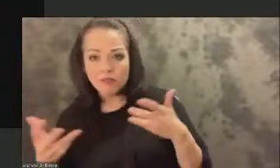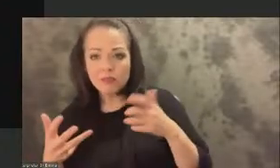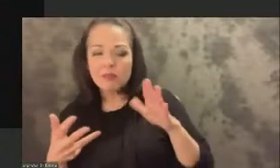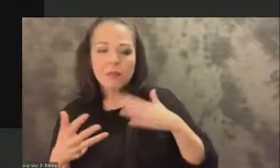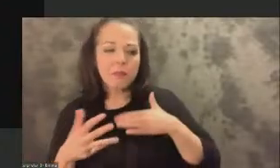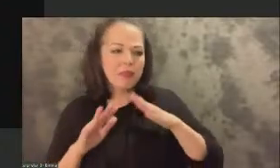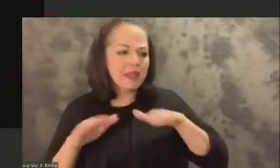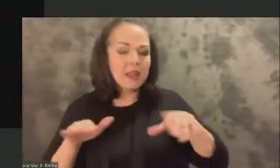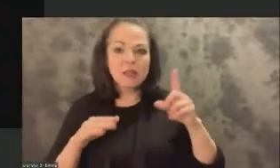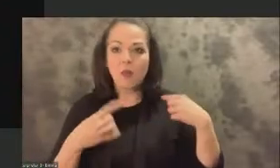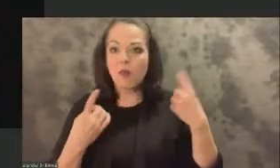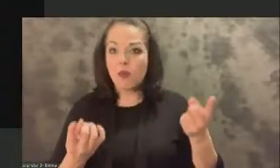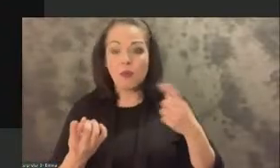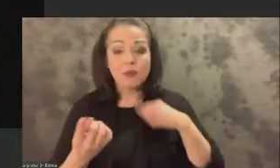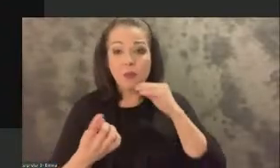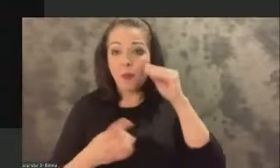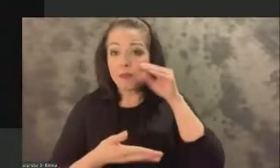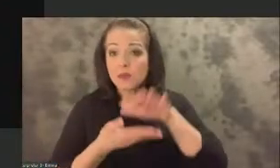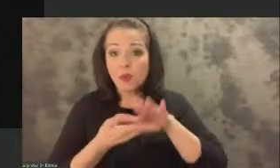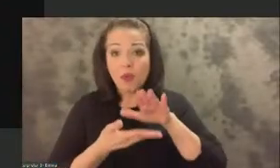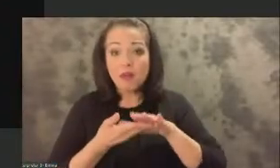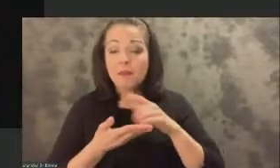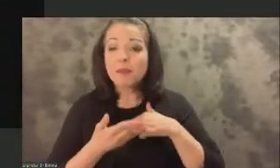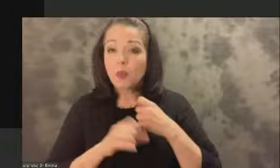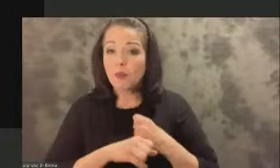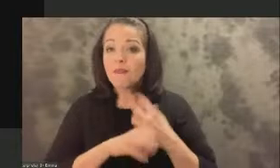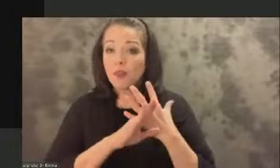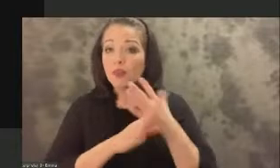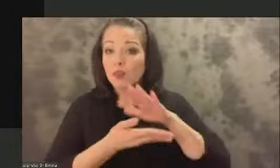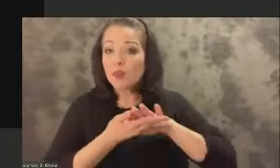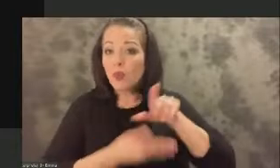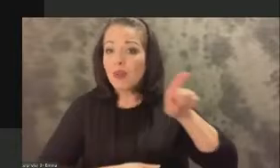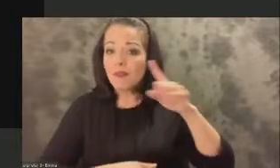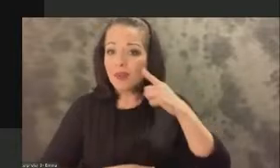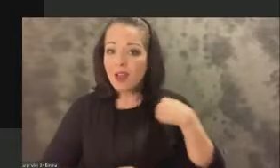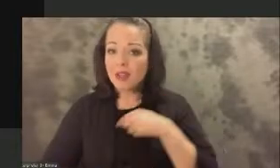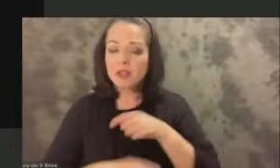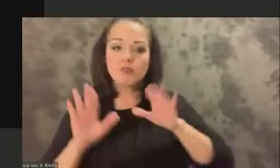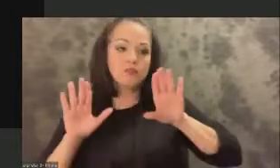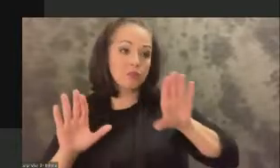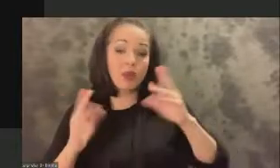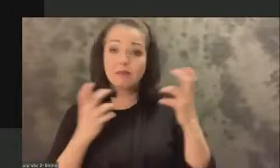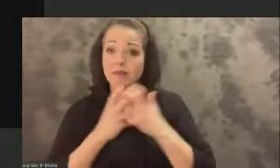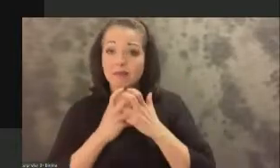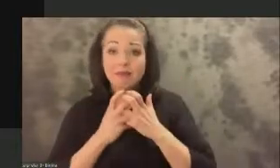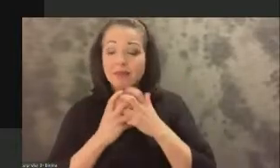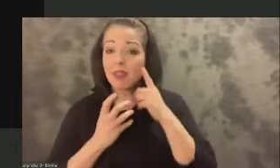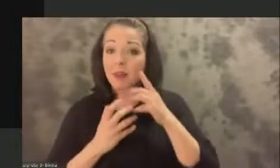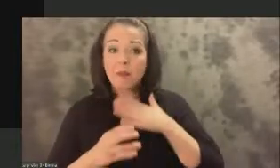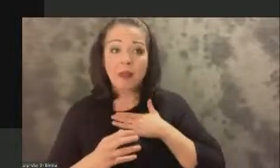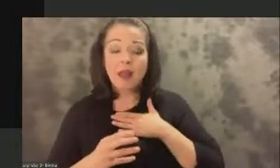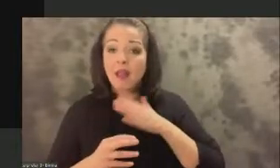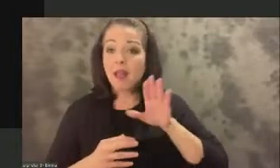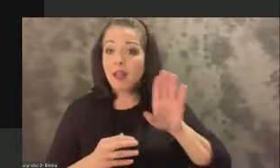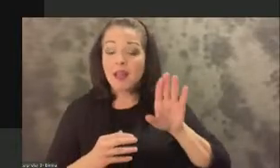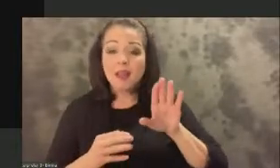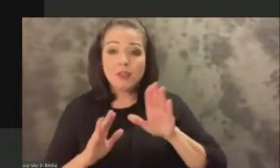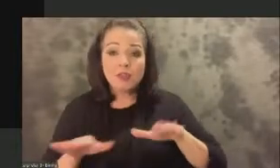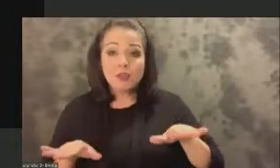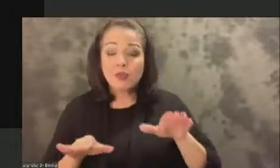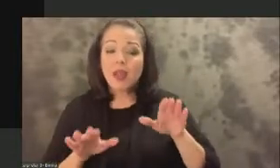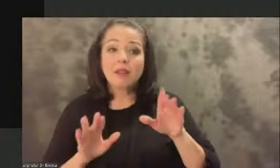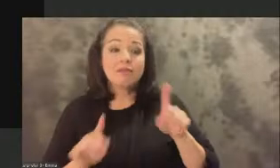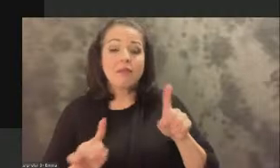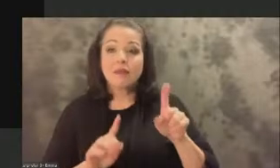been homeschooled, was virtual school. And that was great for us. And my children attend a great virtual school in